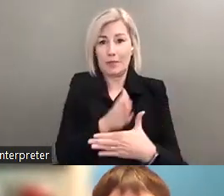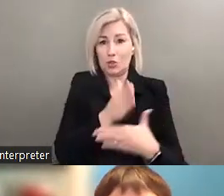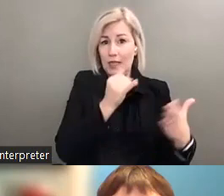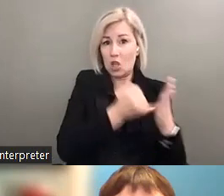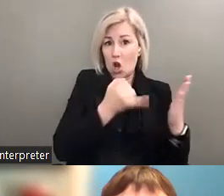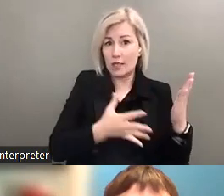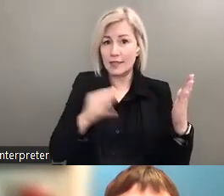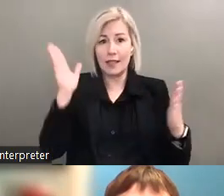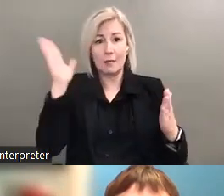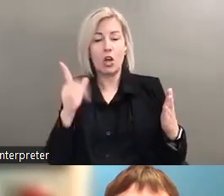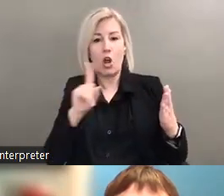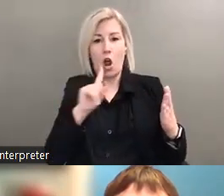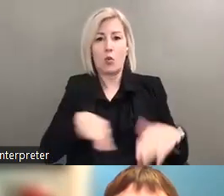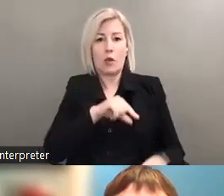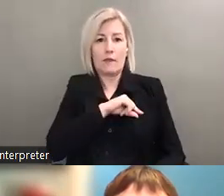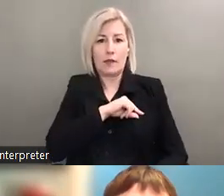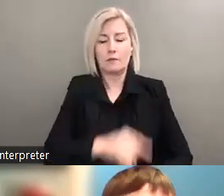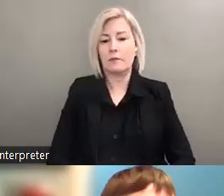are eligible.